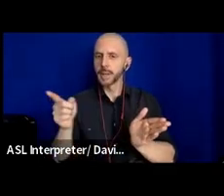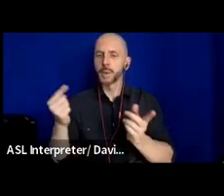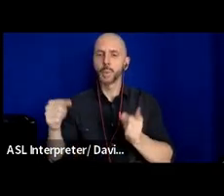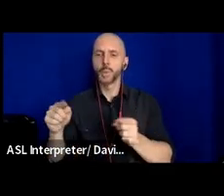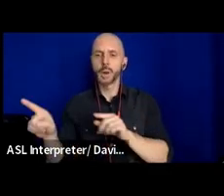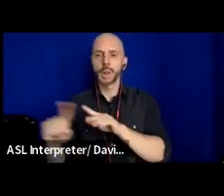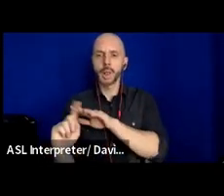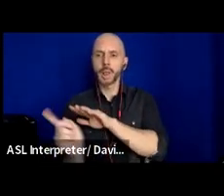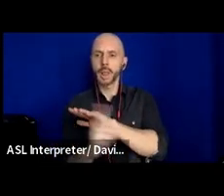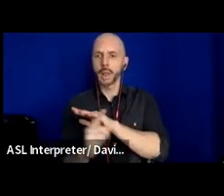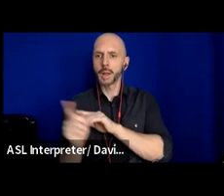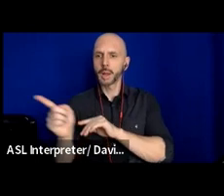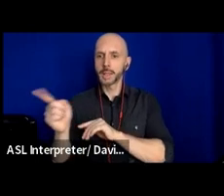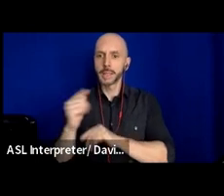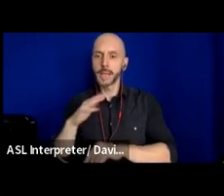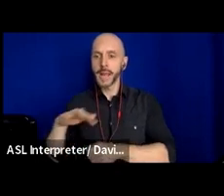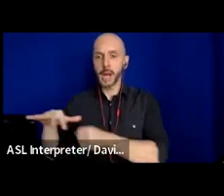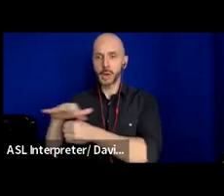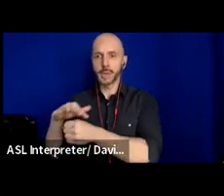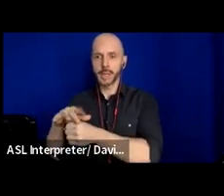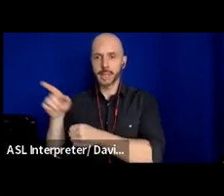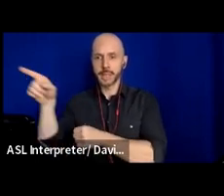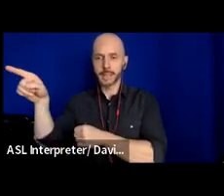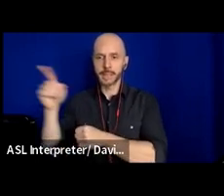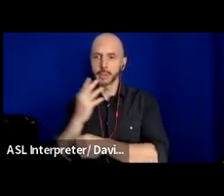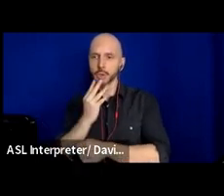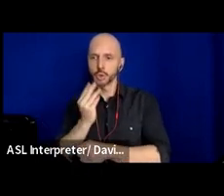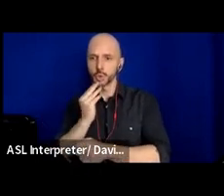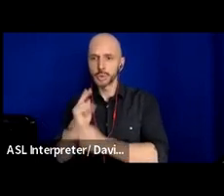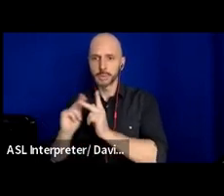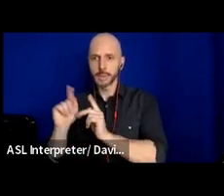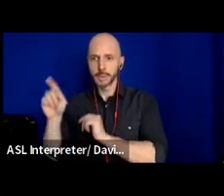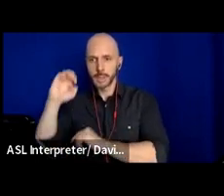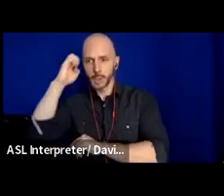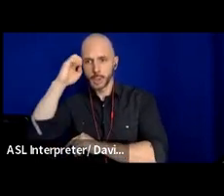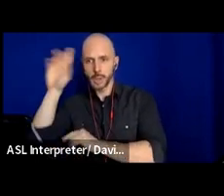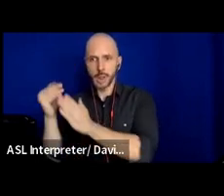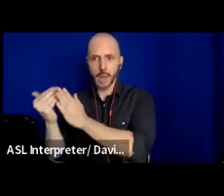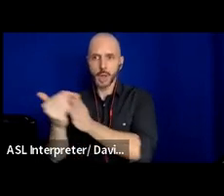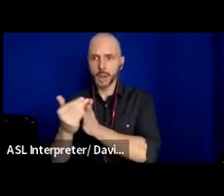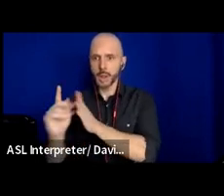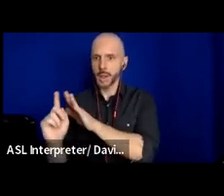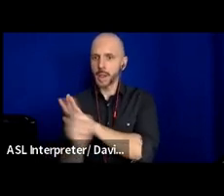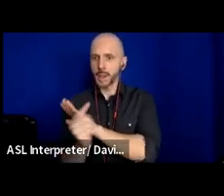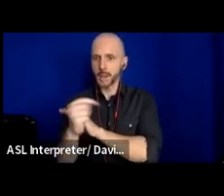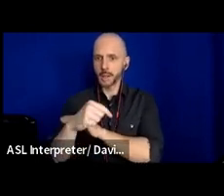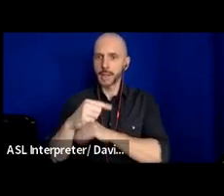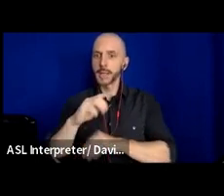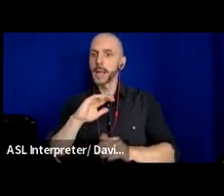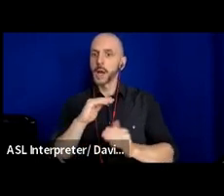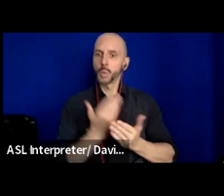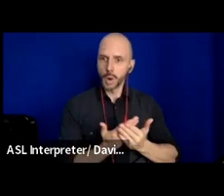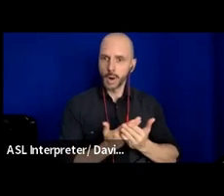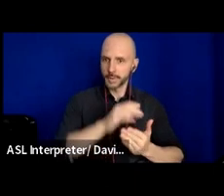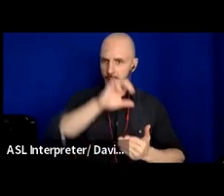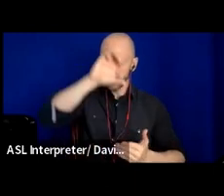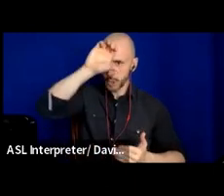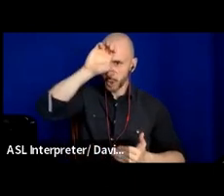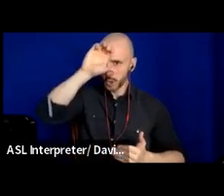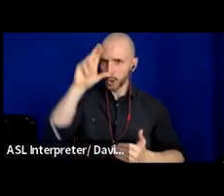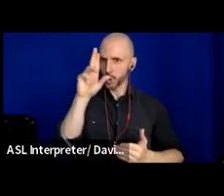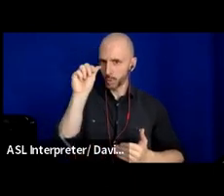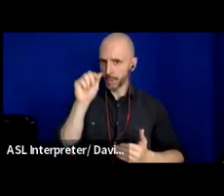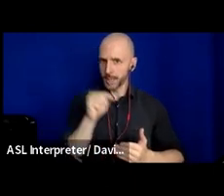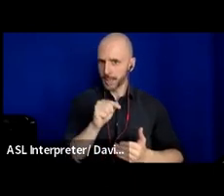terrorizing of the Jewish people in that part of the world. And unfortunately, when the ship got to Cuba, Cuba reneged on its promise to have them land. And